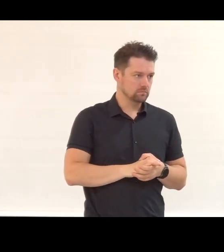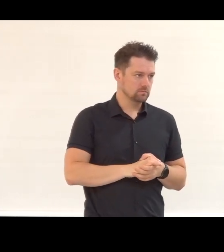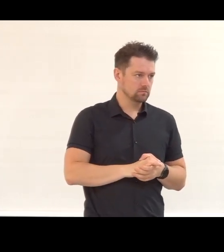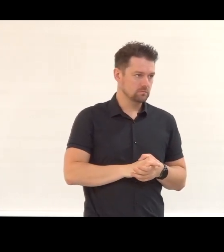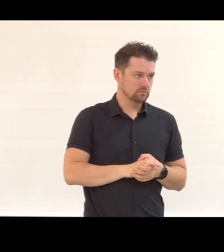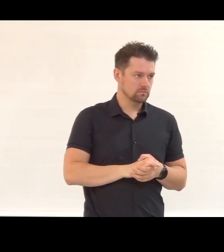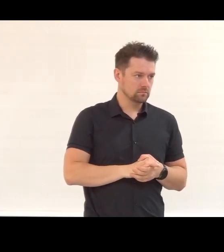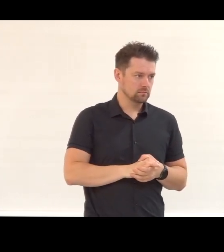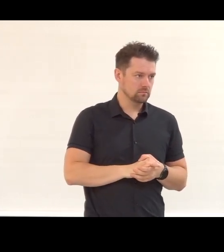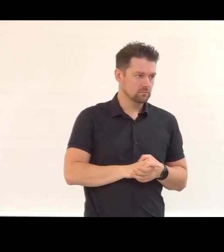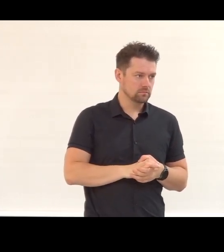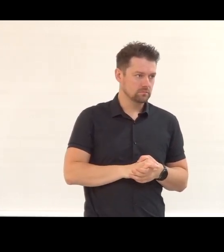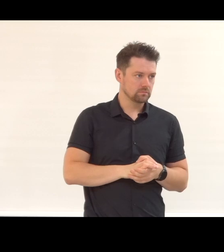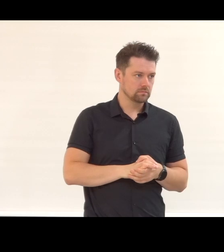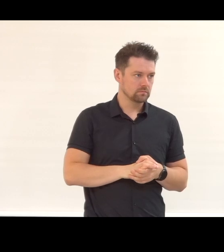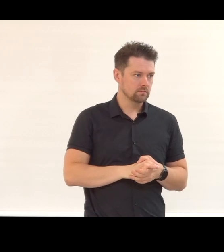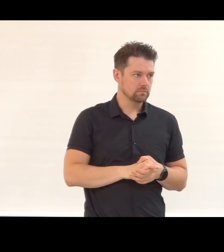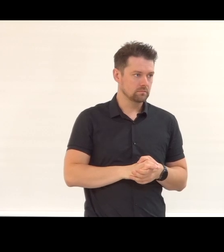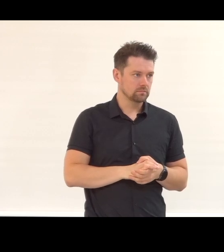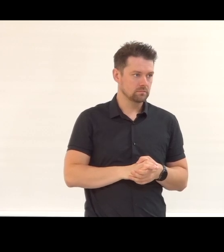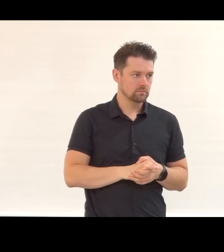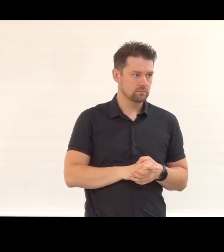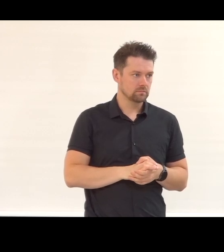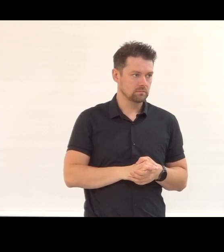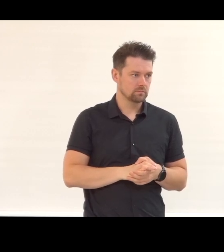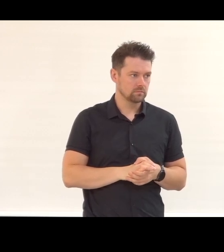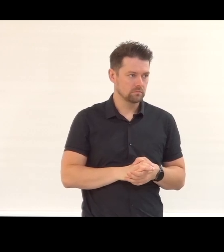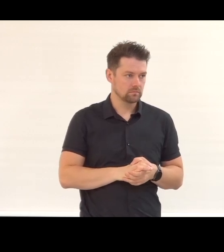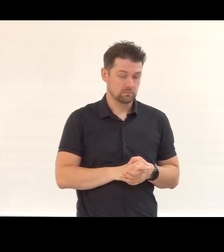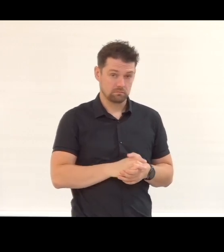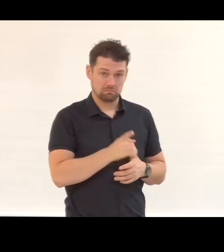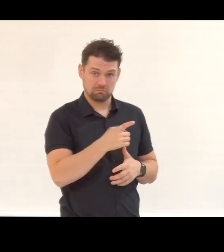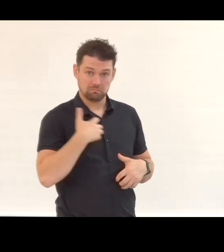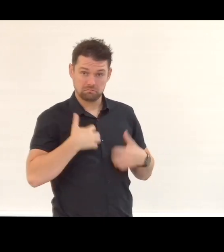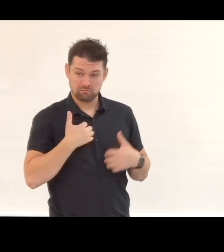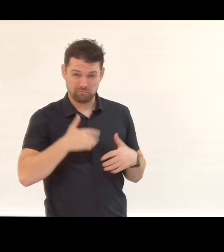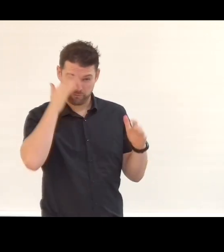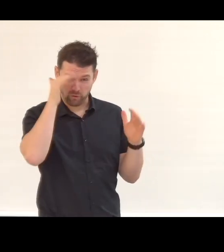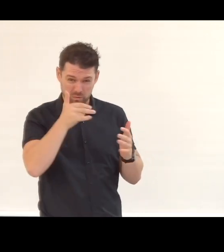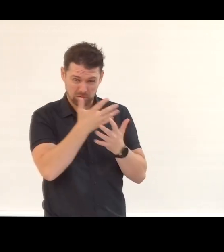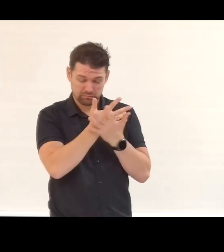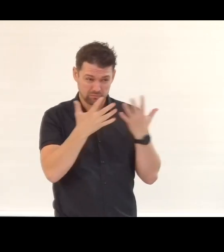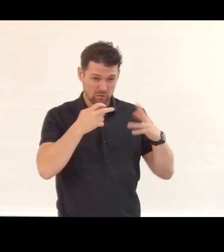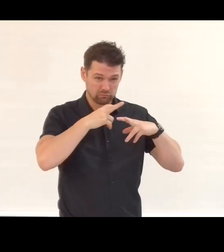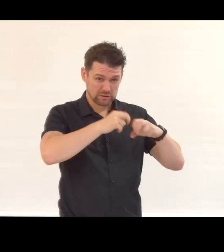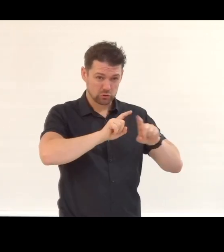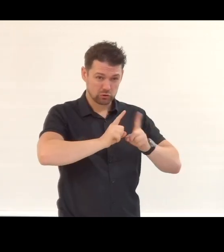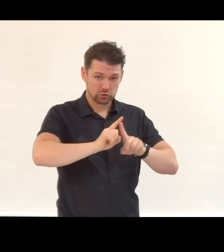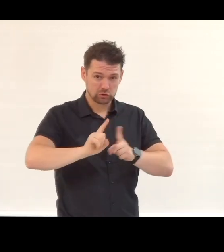nice overview, in particular with a focus on all these research activities that you have